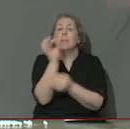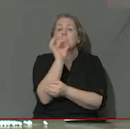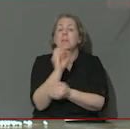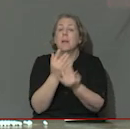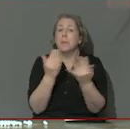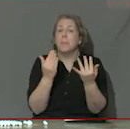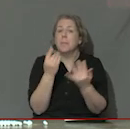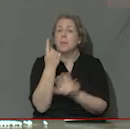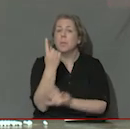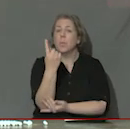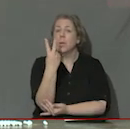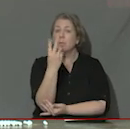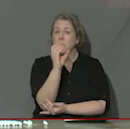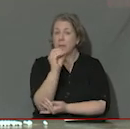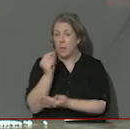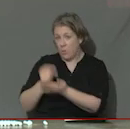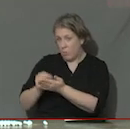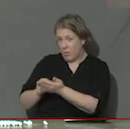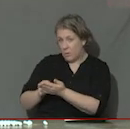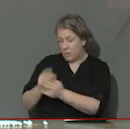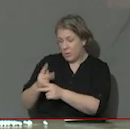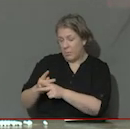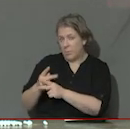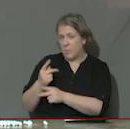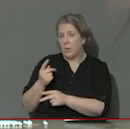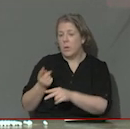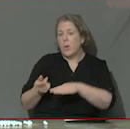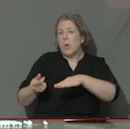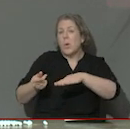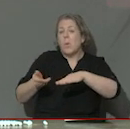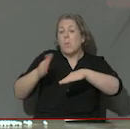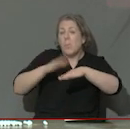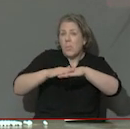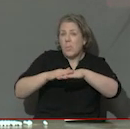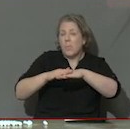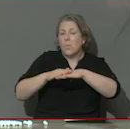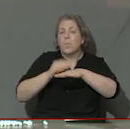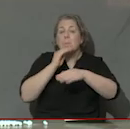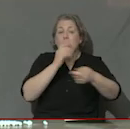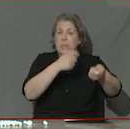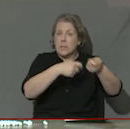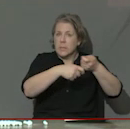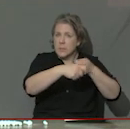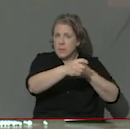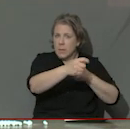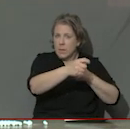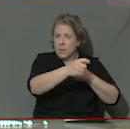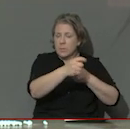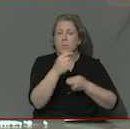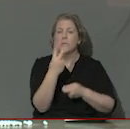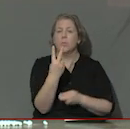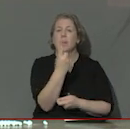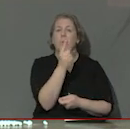quickly write that down. The markup is 120%. So your sales,